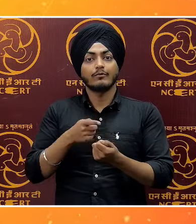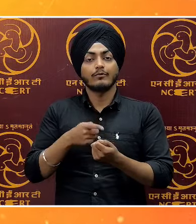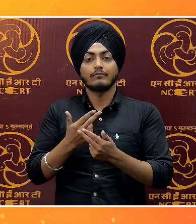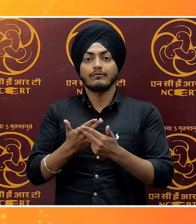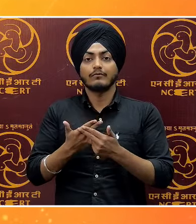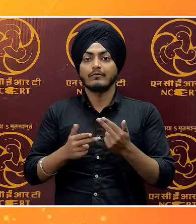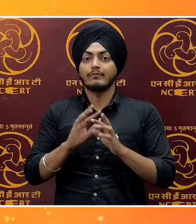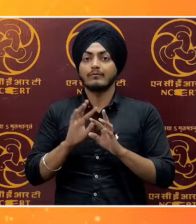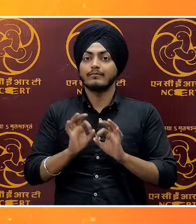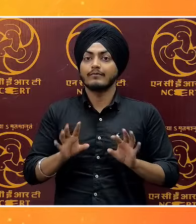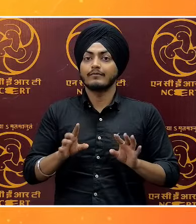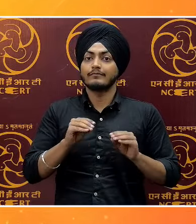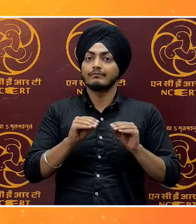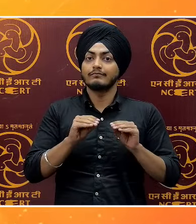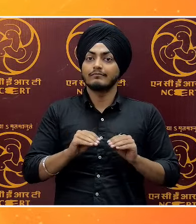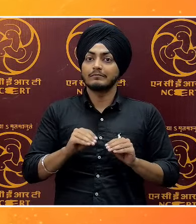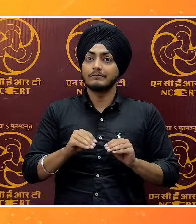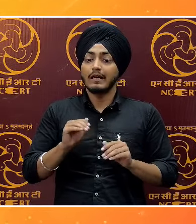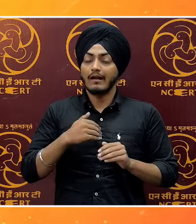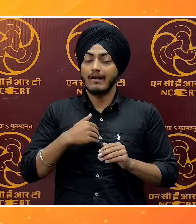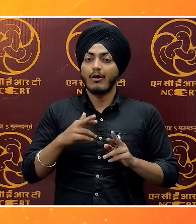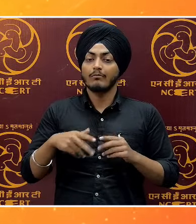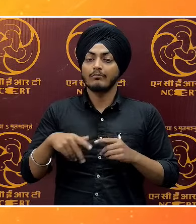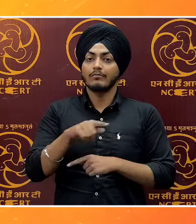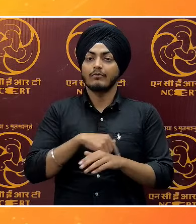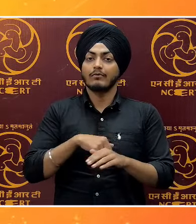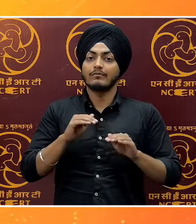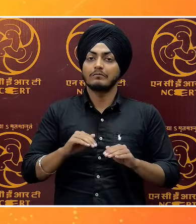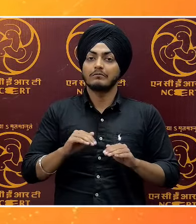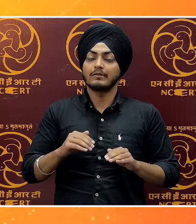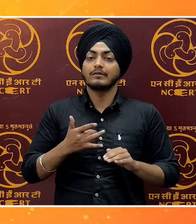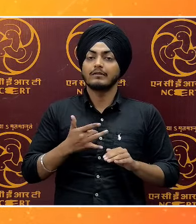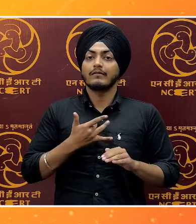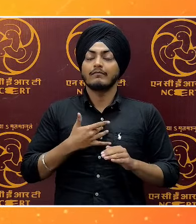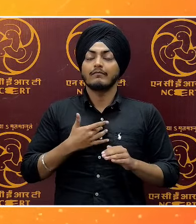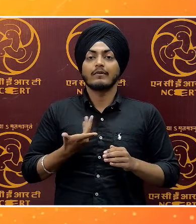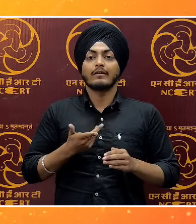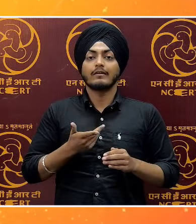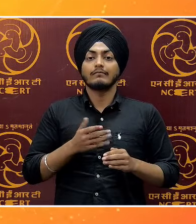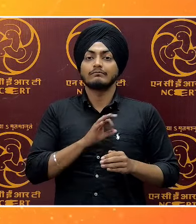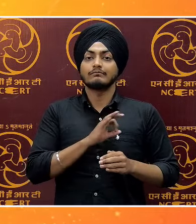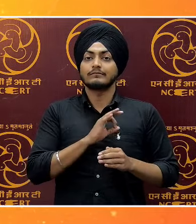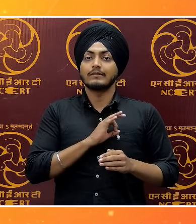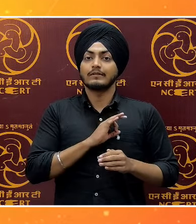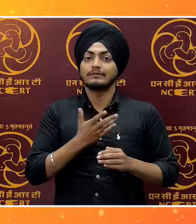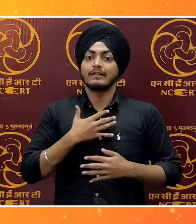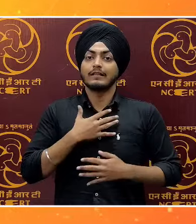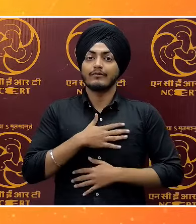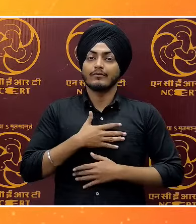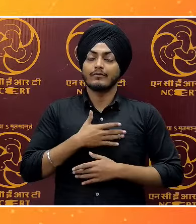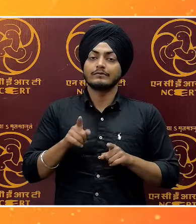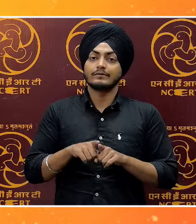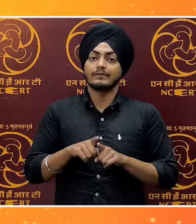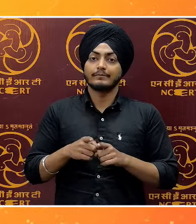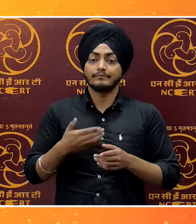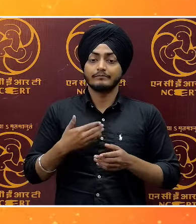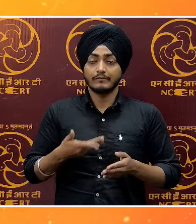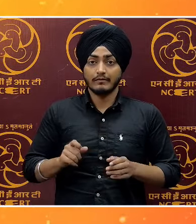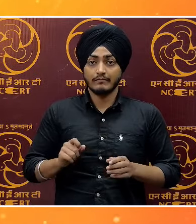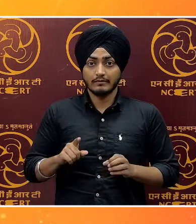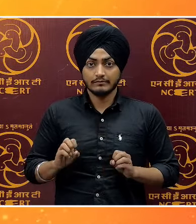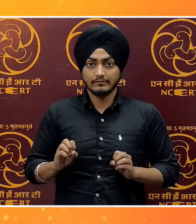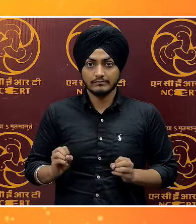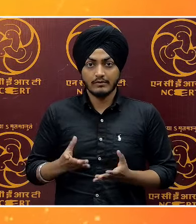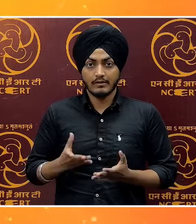So, students, you can enjoy this poem by singing, by reciting it. So, before starting the poem, we'll be starting with